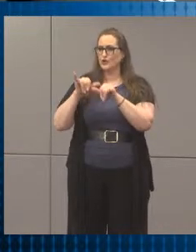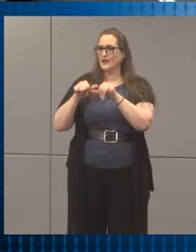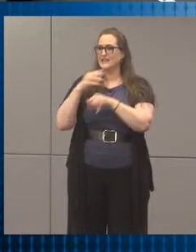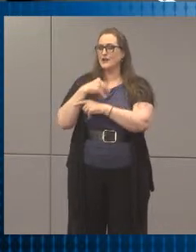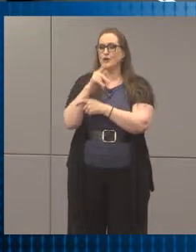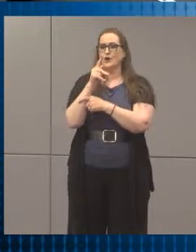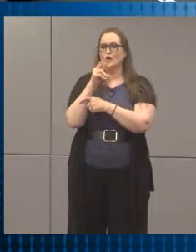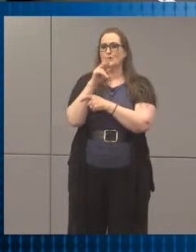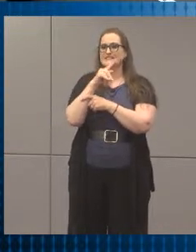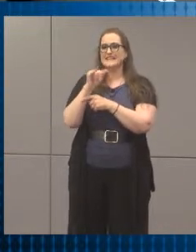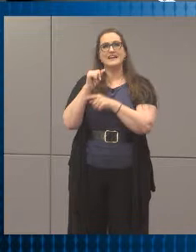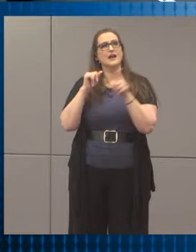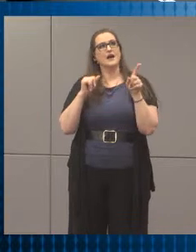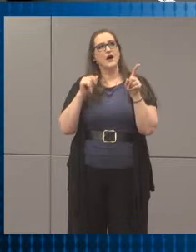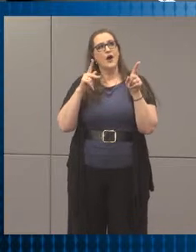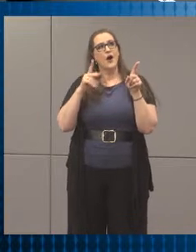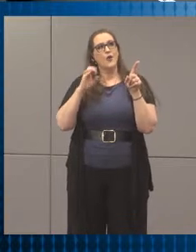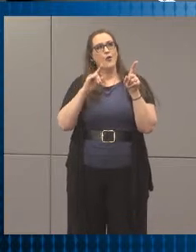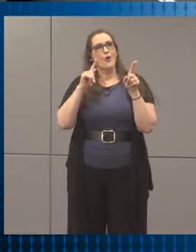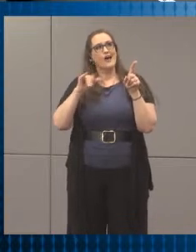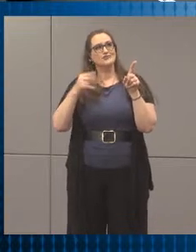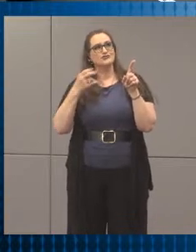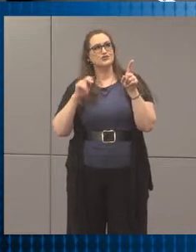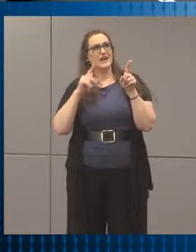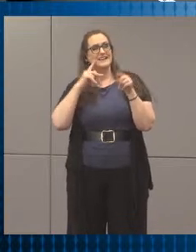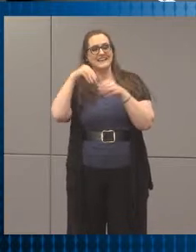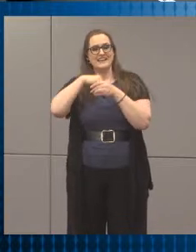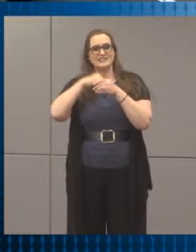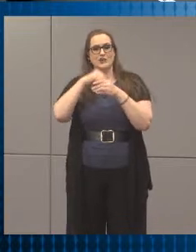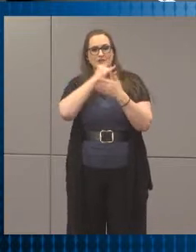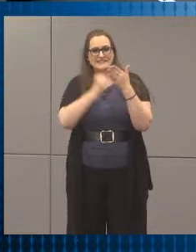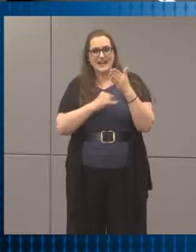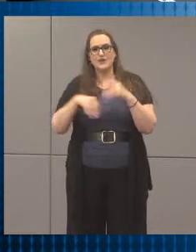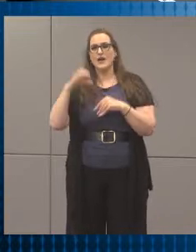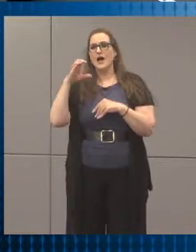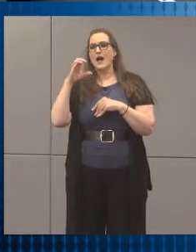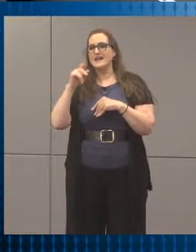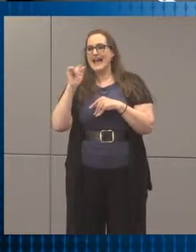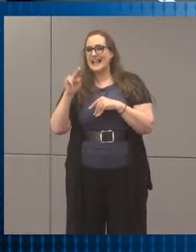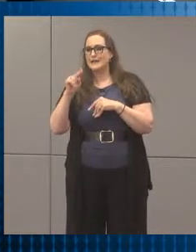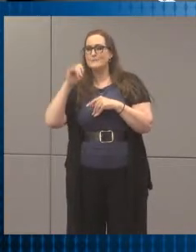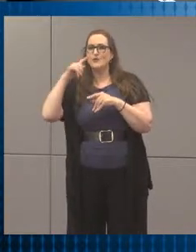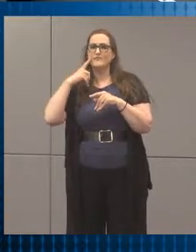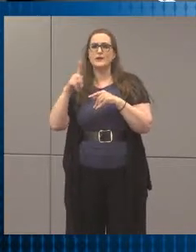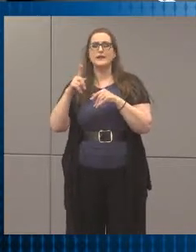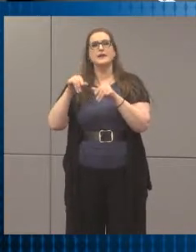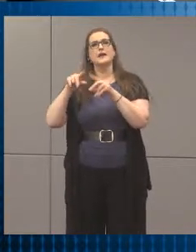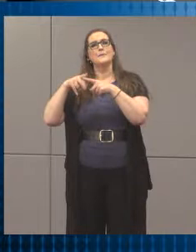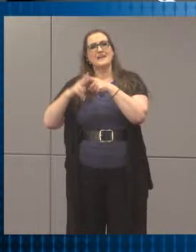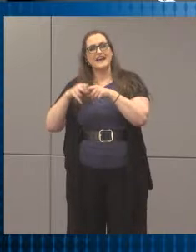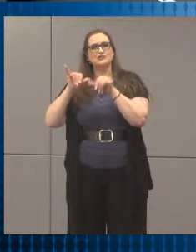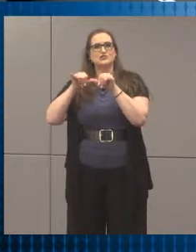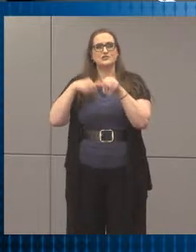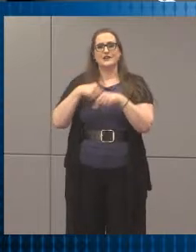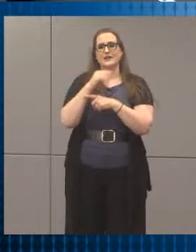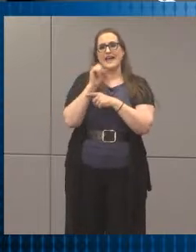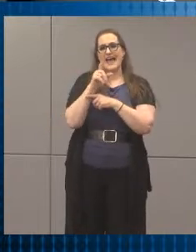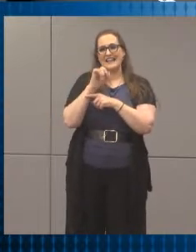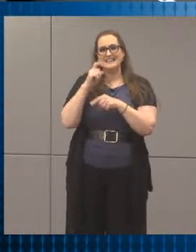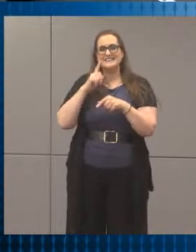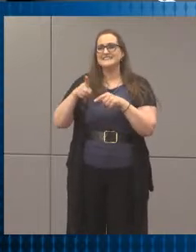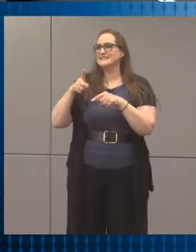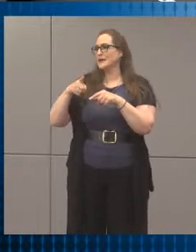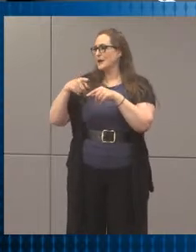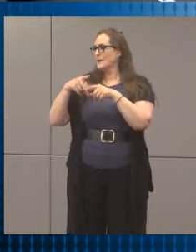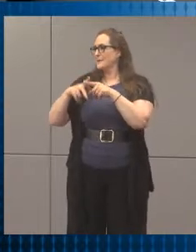Christina Kowalczyk is our interior designer. Colin Murphy, a mechanical engineer. Ellis Young, electrical engineering. Steve Robinson